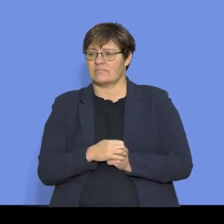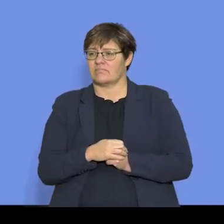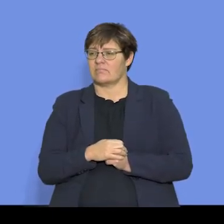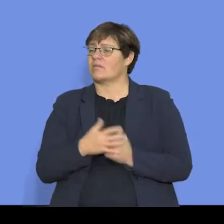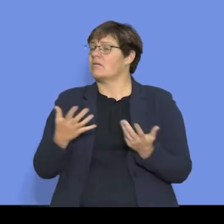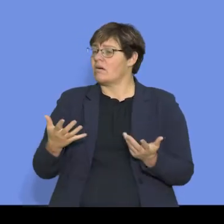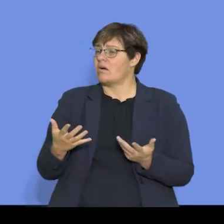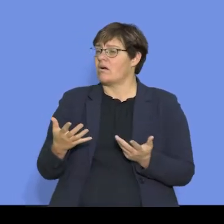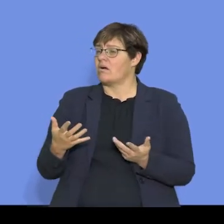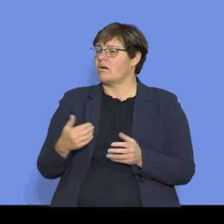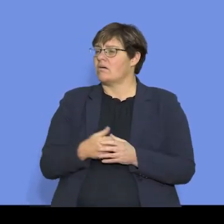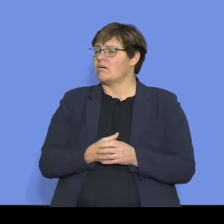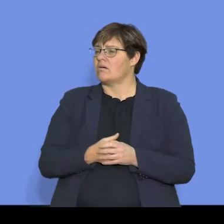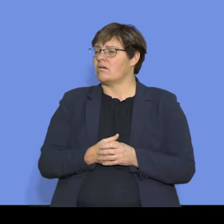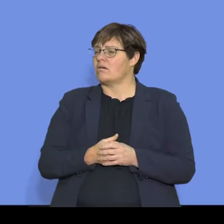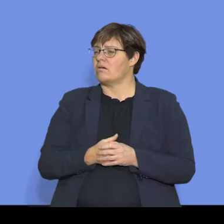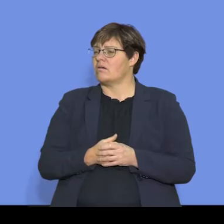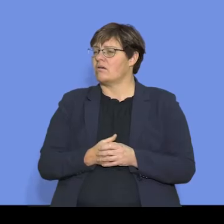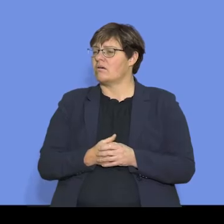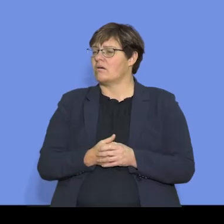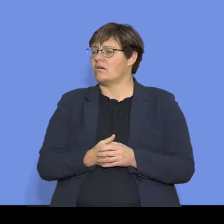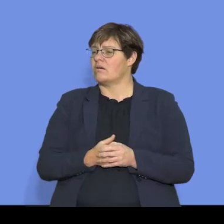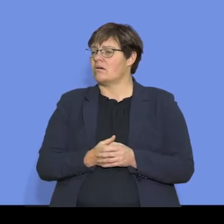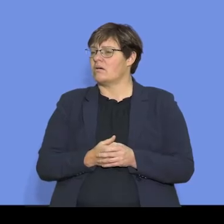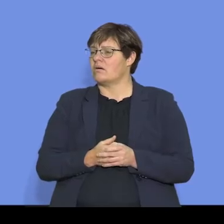Then, in which geological